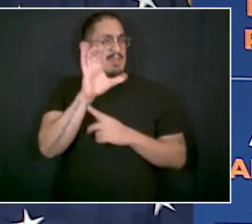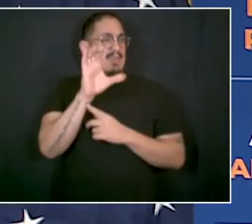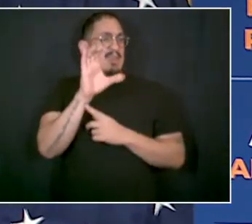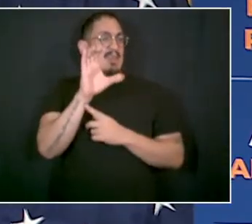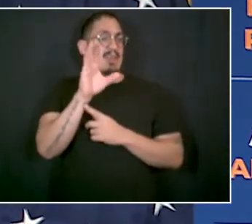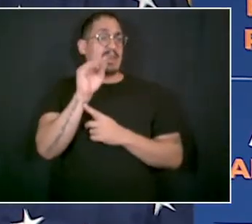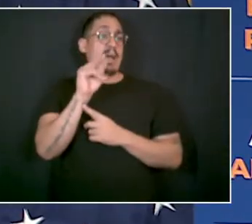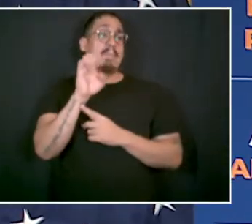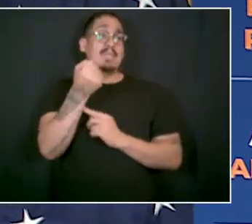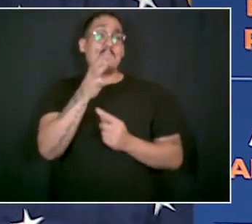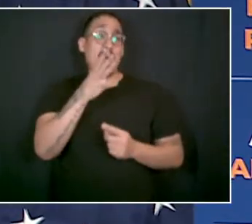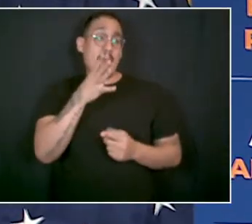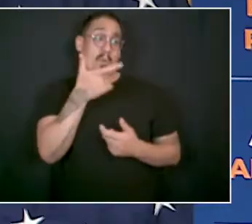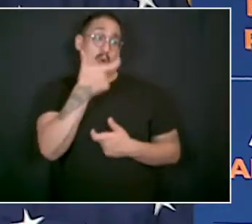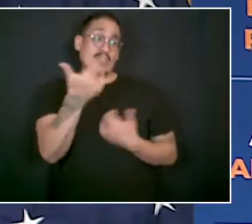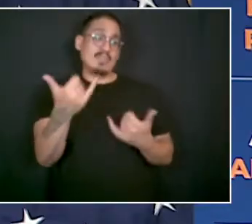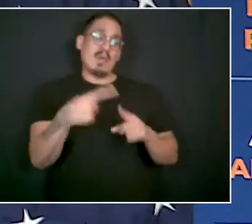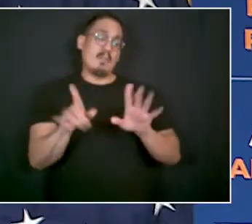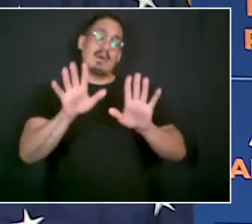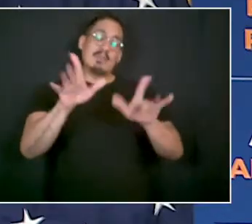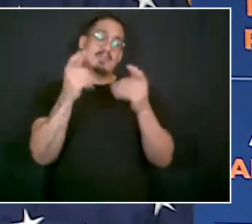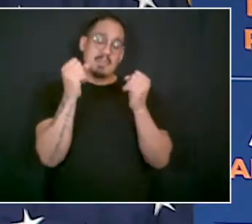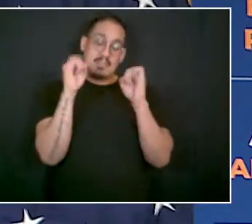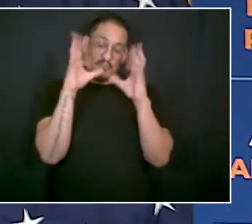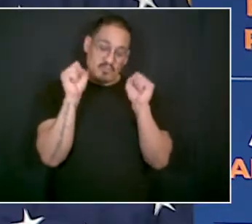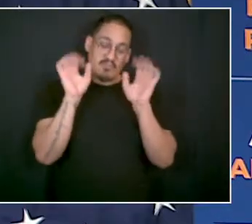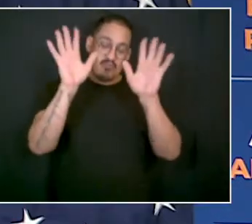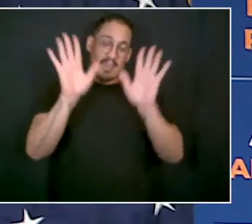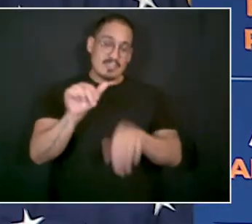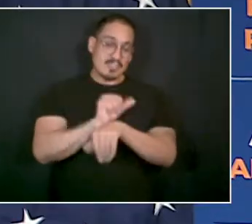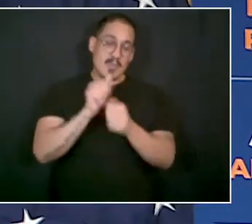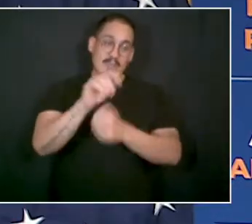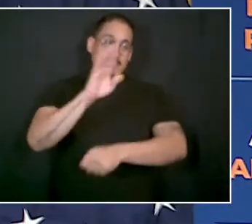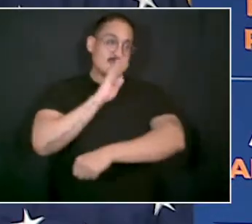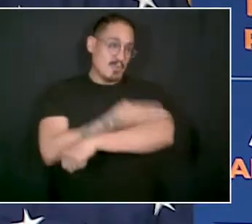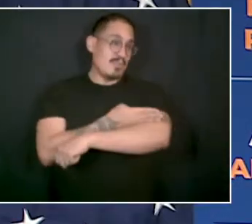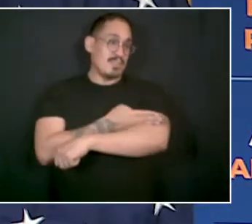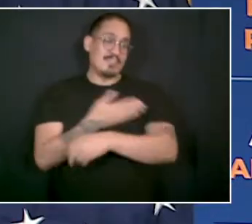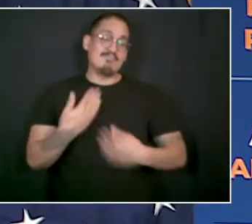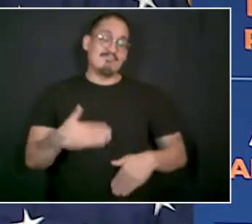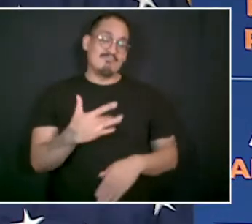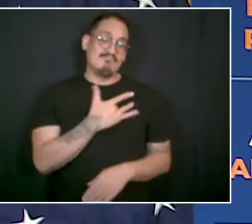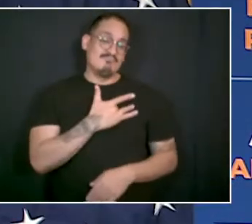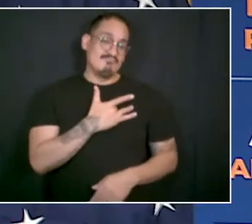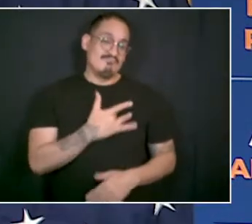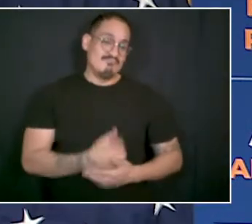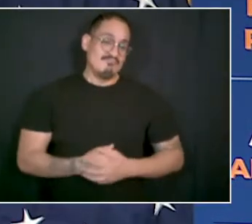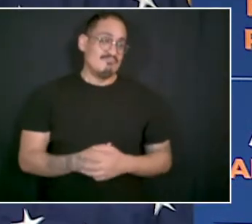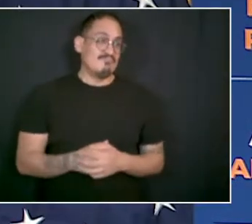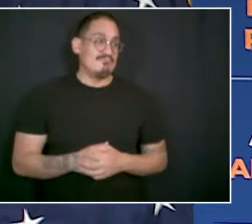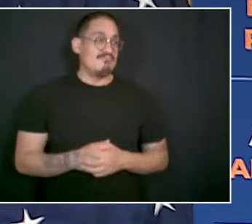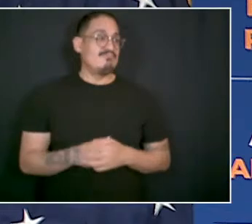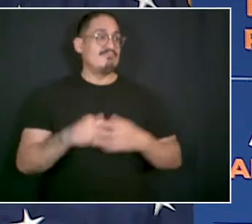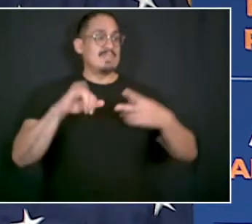be happy to have both of them. Dealing with the second part was. It was about the city contracts director